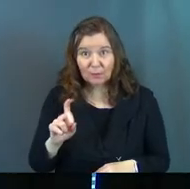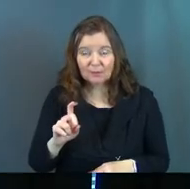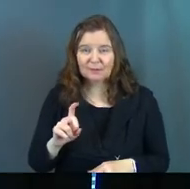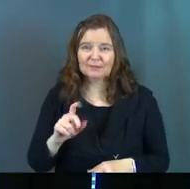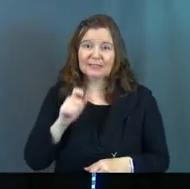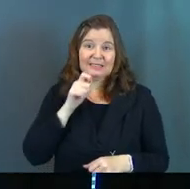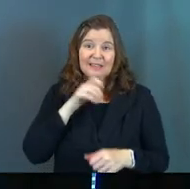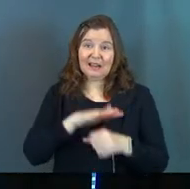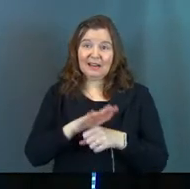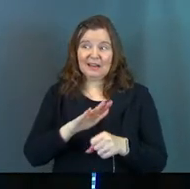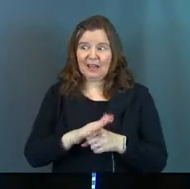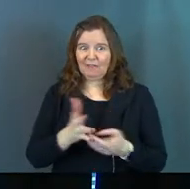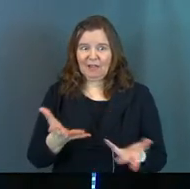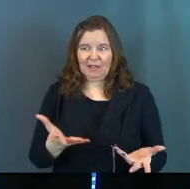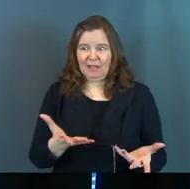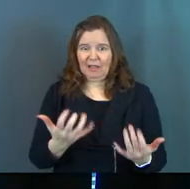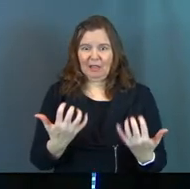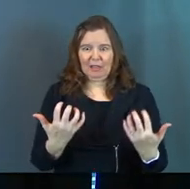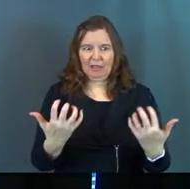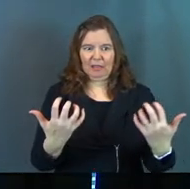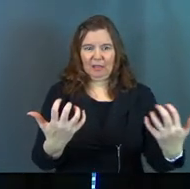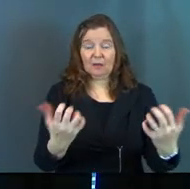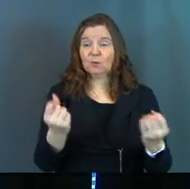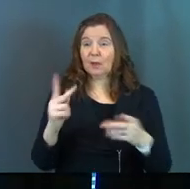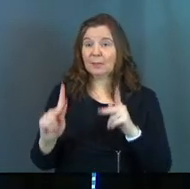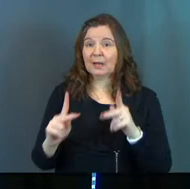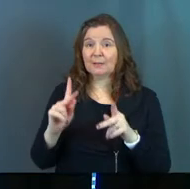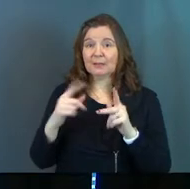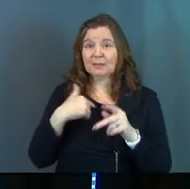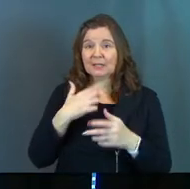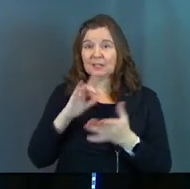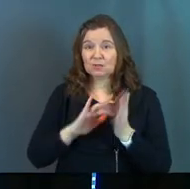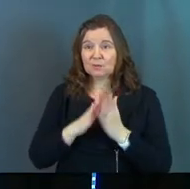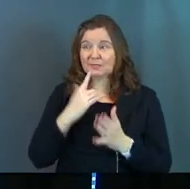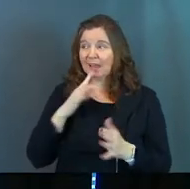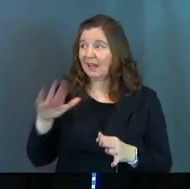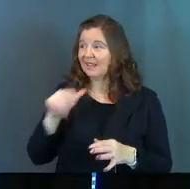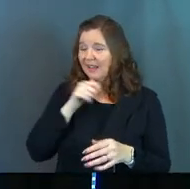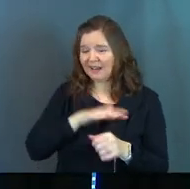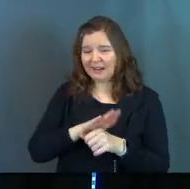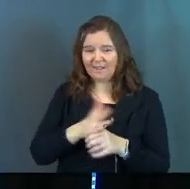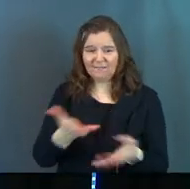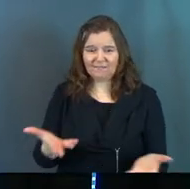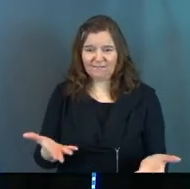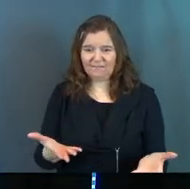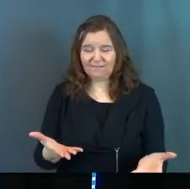And there's not enough. You know how many times people in the scripture concluded that there wasn't enough?